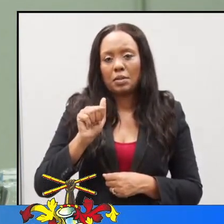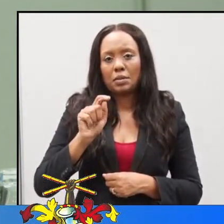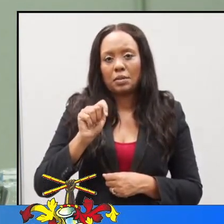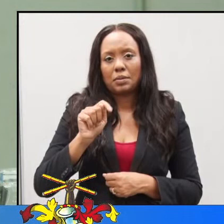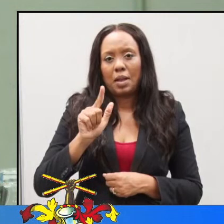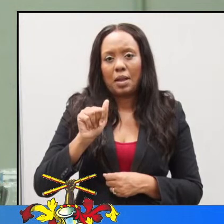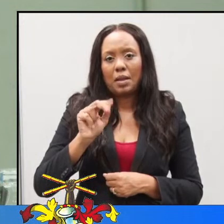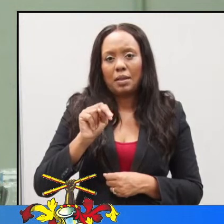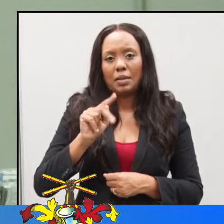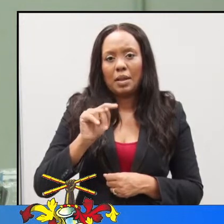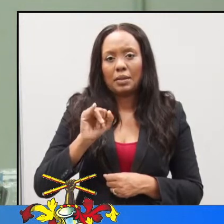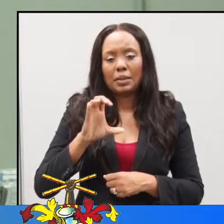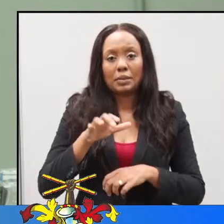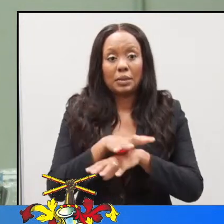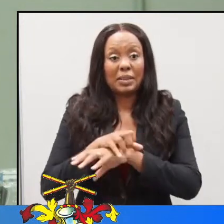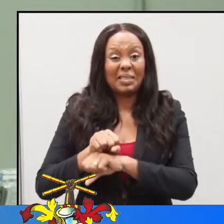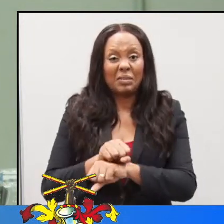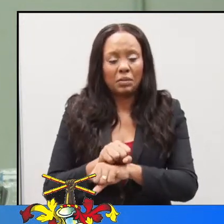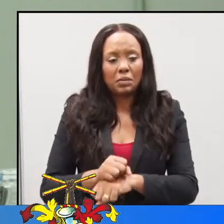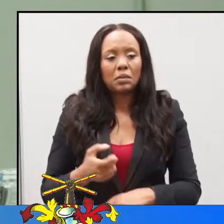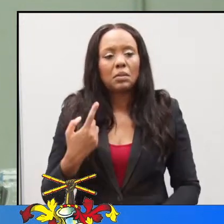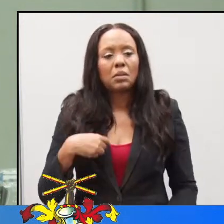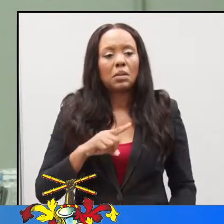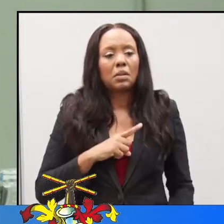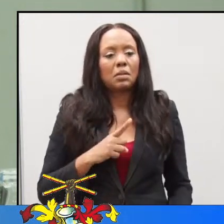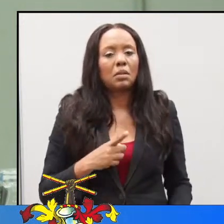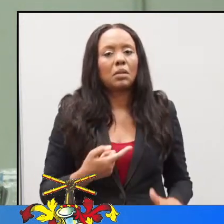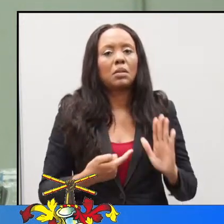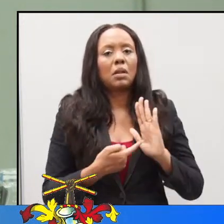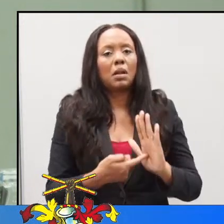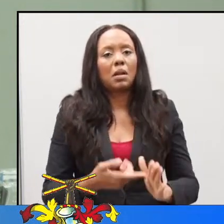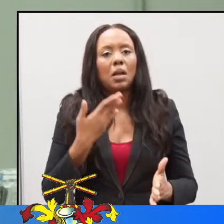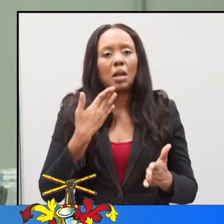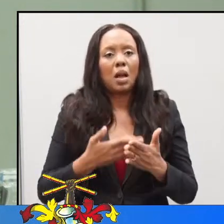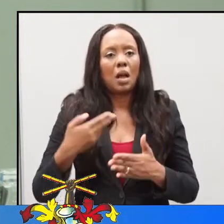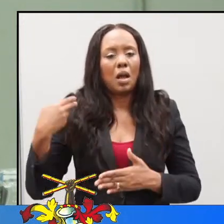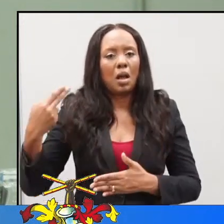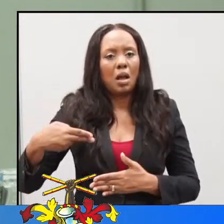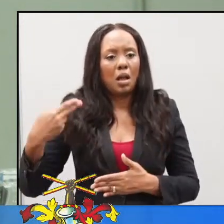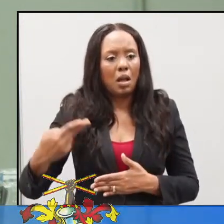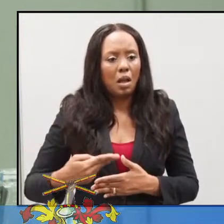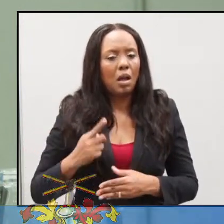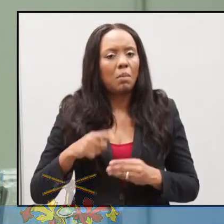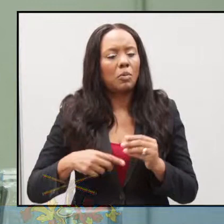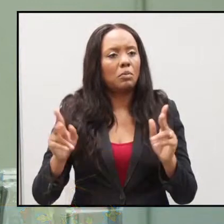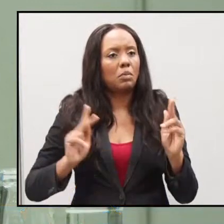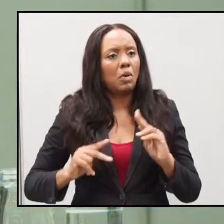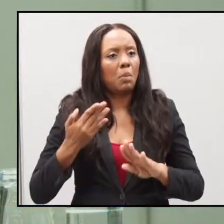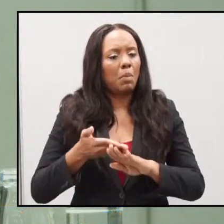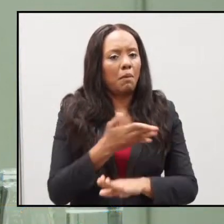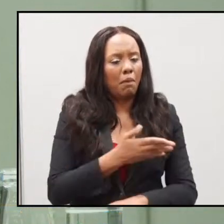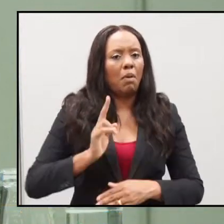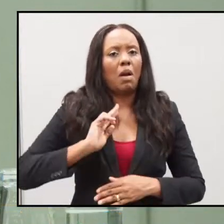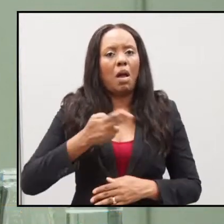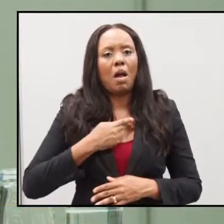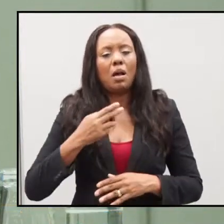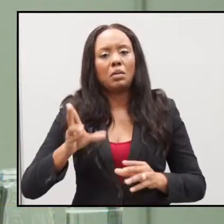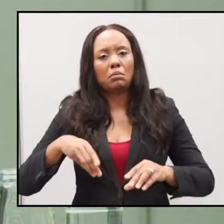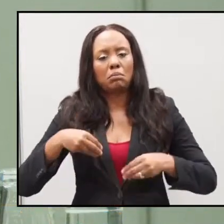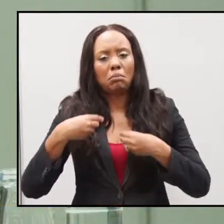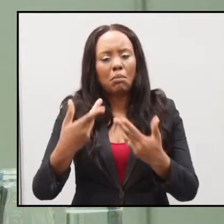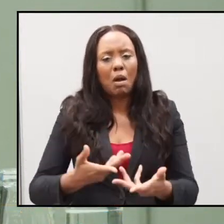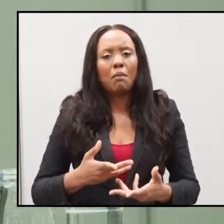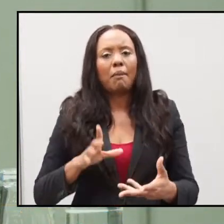a clear and accurate historical account of those who came before us, providing a connection for our